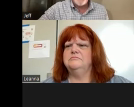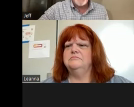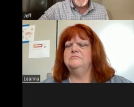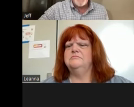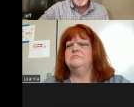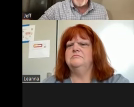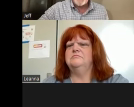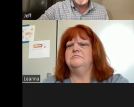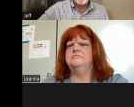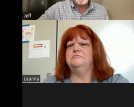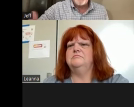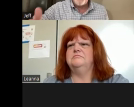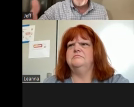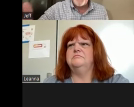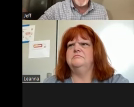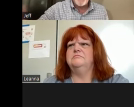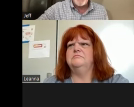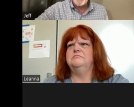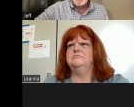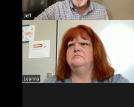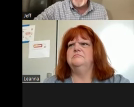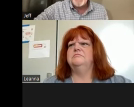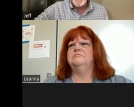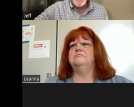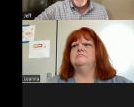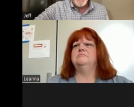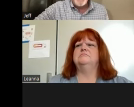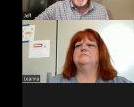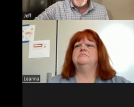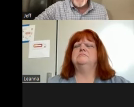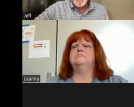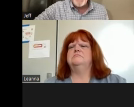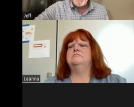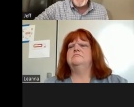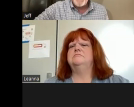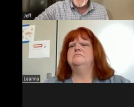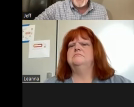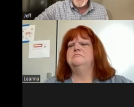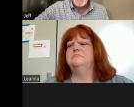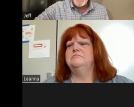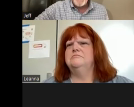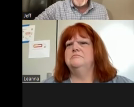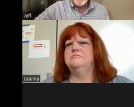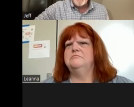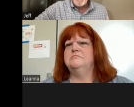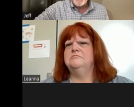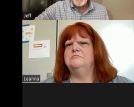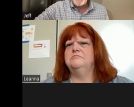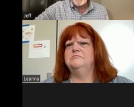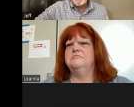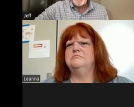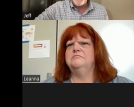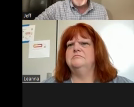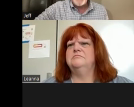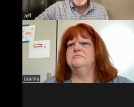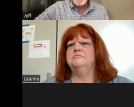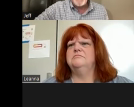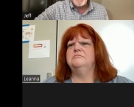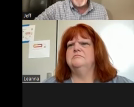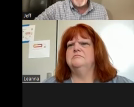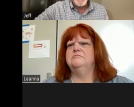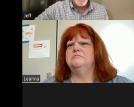I'm talking about your faculty, your administrators, your schools. But when we look on the business side, well, their focus in the 70s